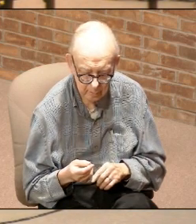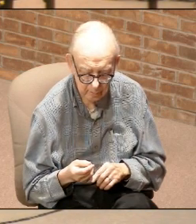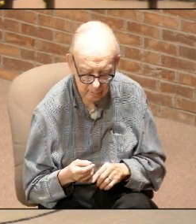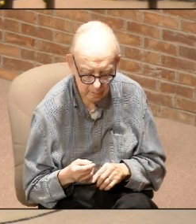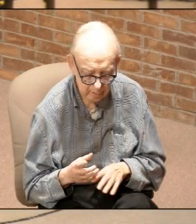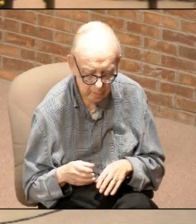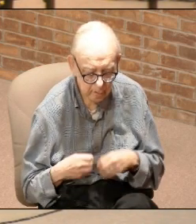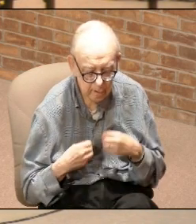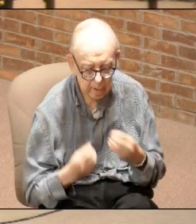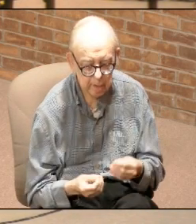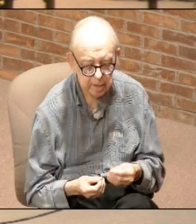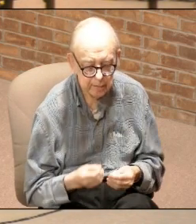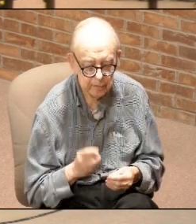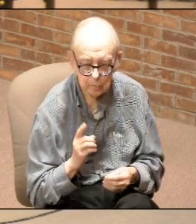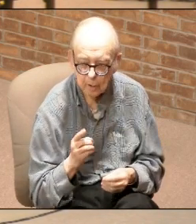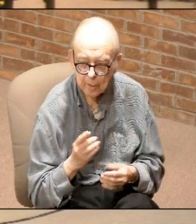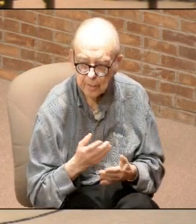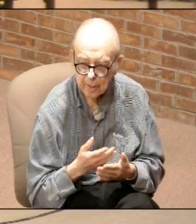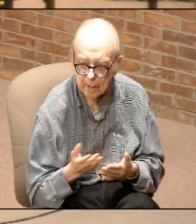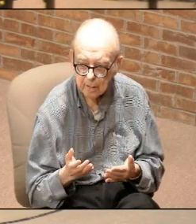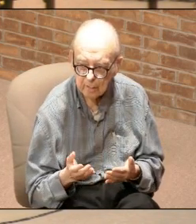i'm going to grant you one thing